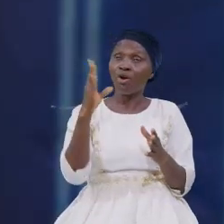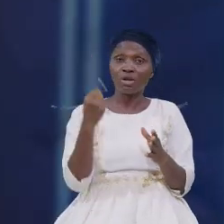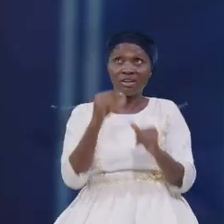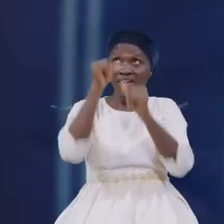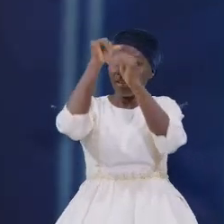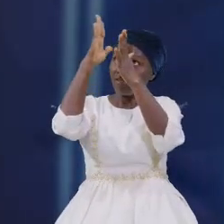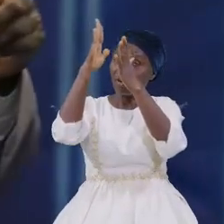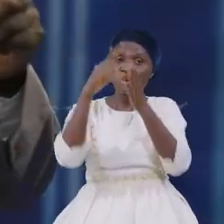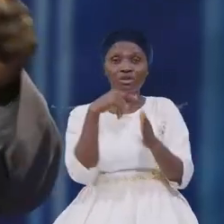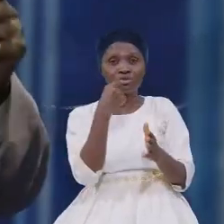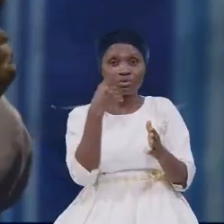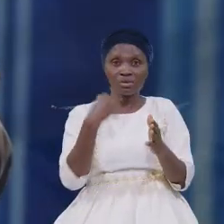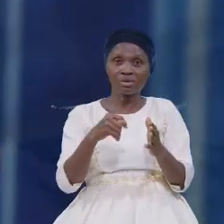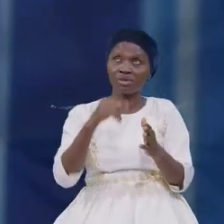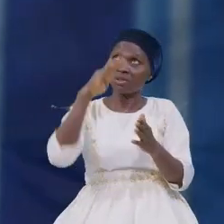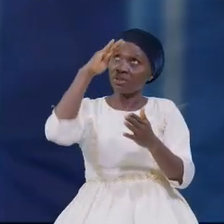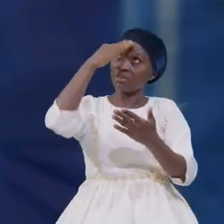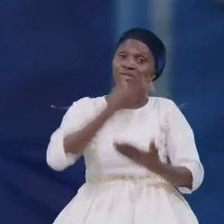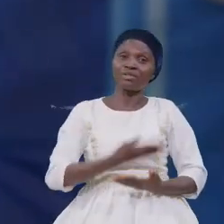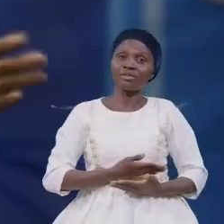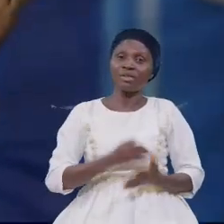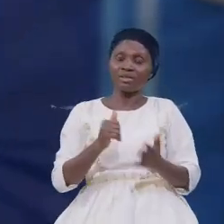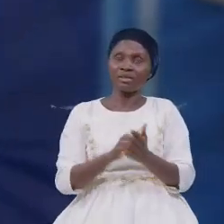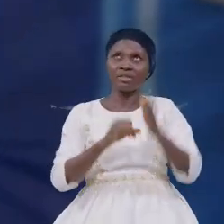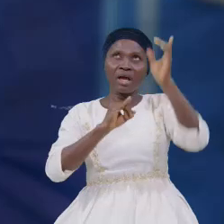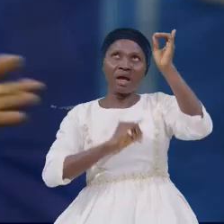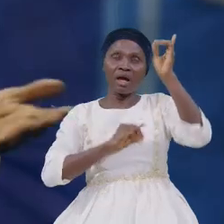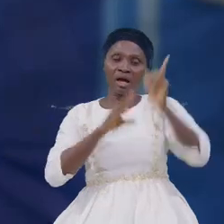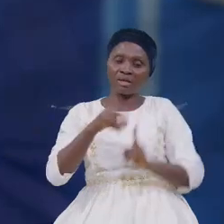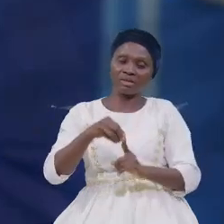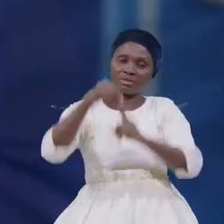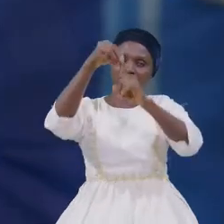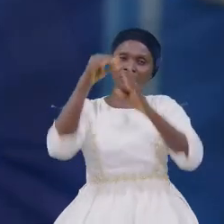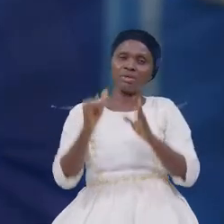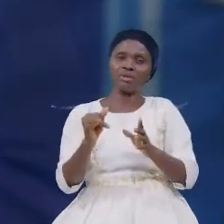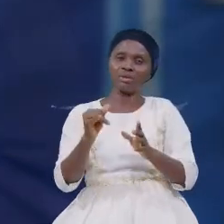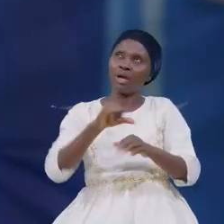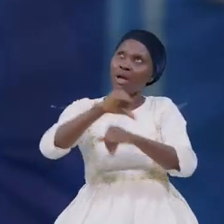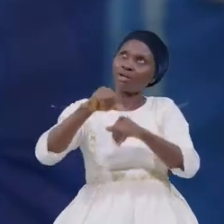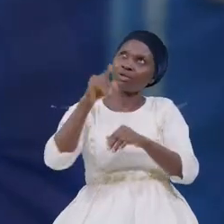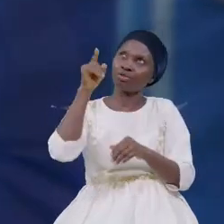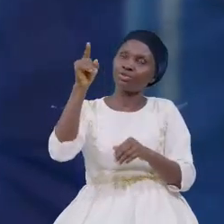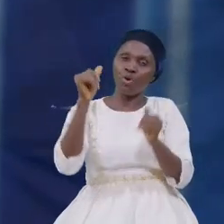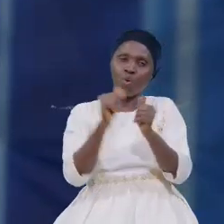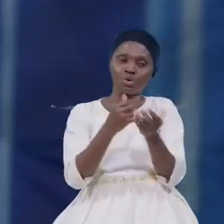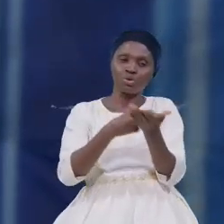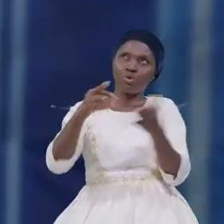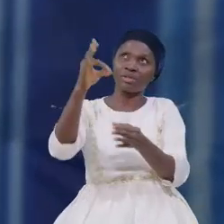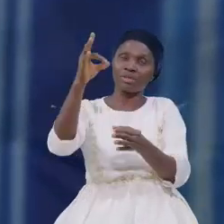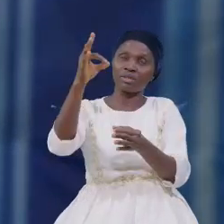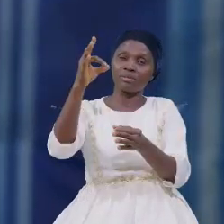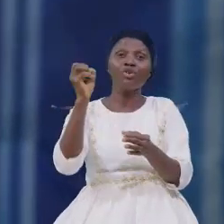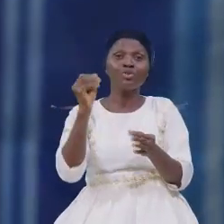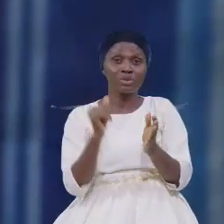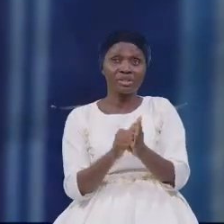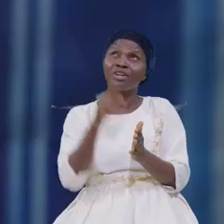Son, I am specially anointing you with the Holy Ghost so that you can go